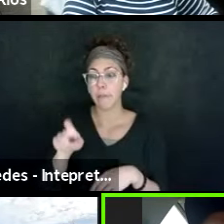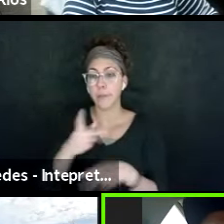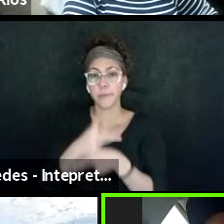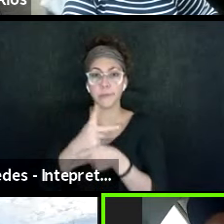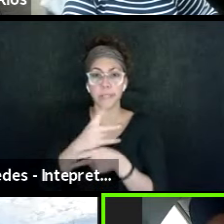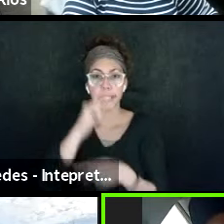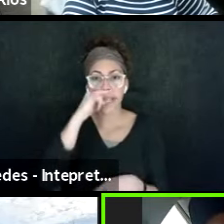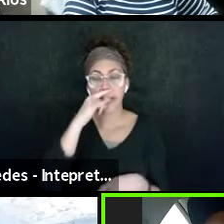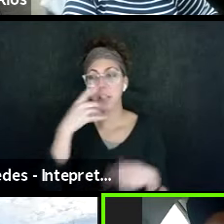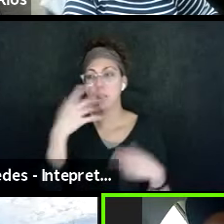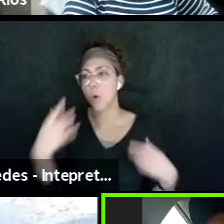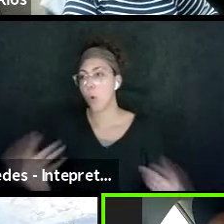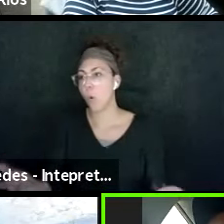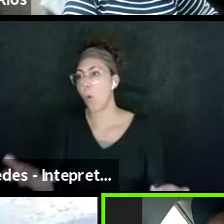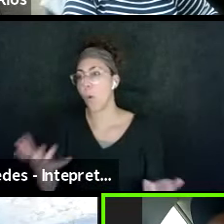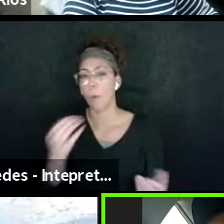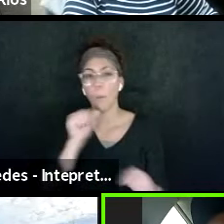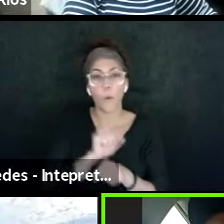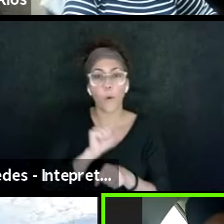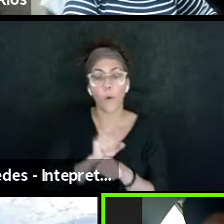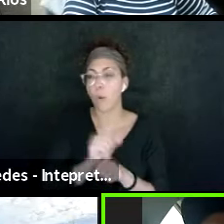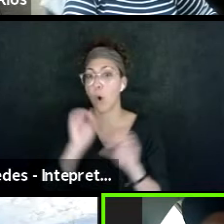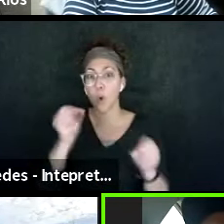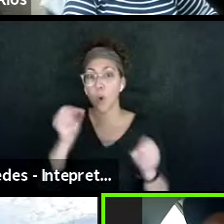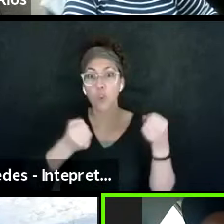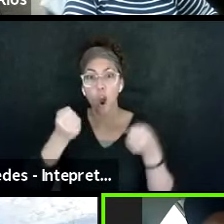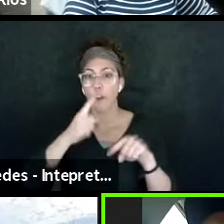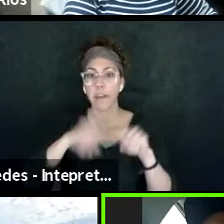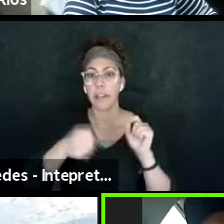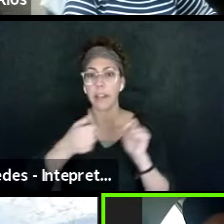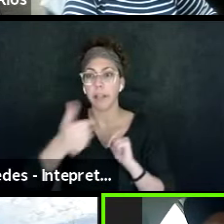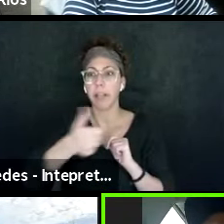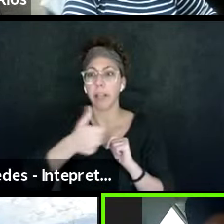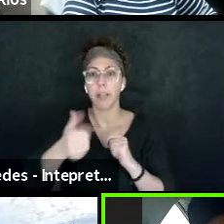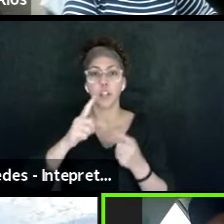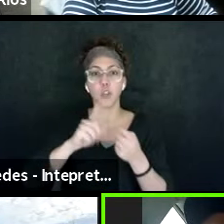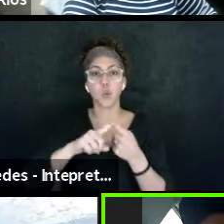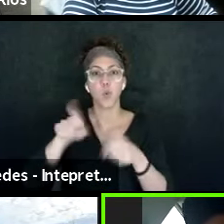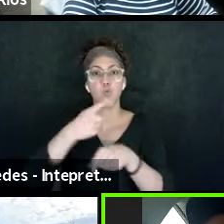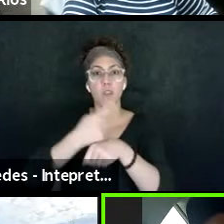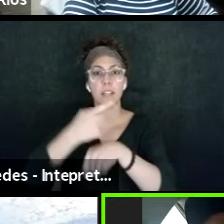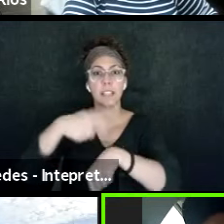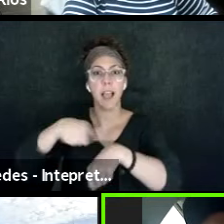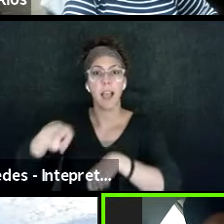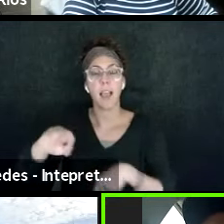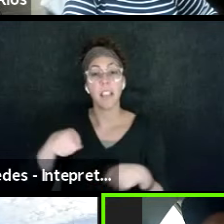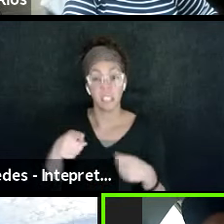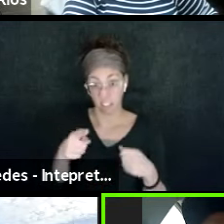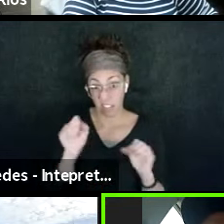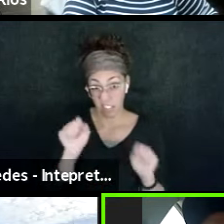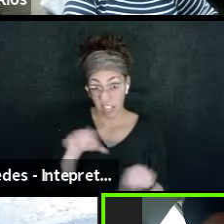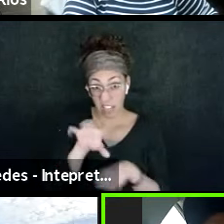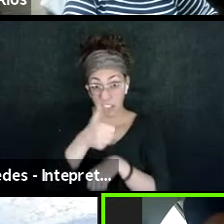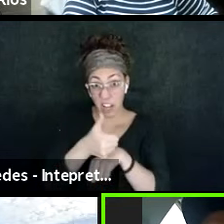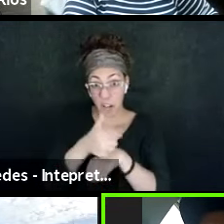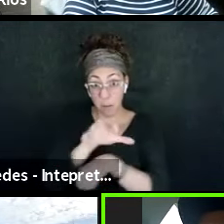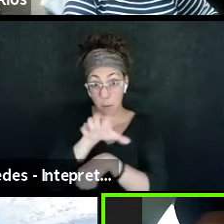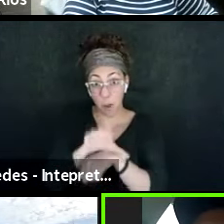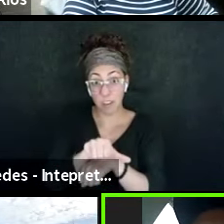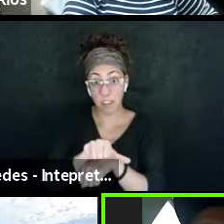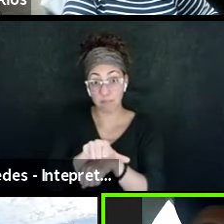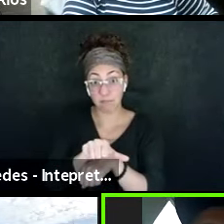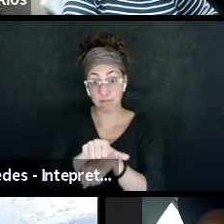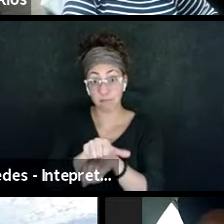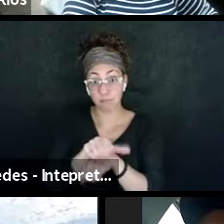time, or they didn't have transportation. Are there still ways that they can call and maybe set up an appointment to just come and grab some food if they couldn't make it during that